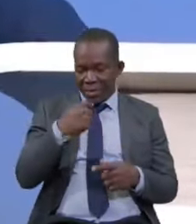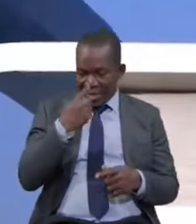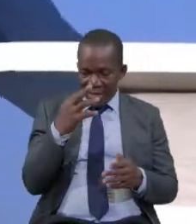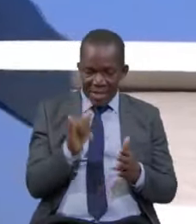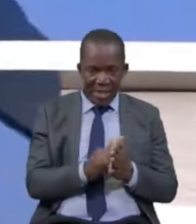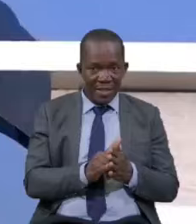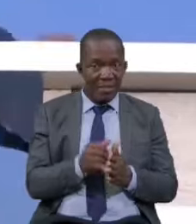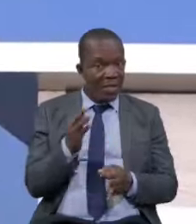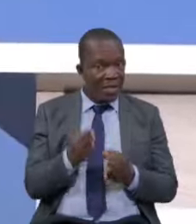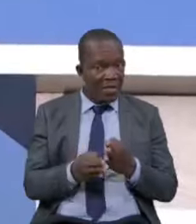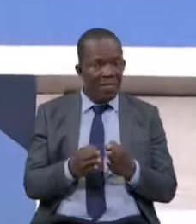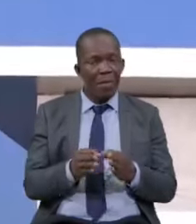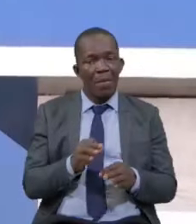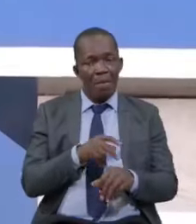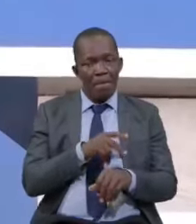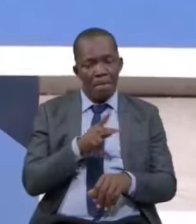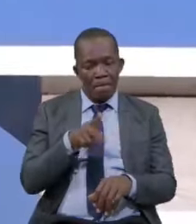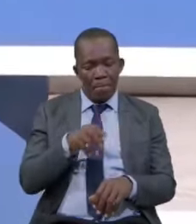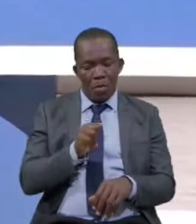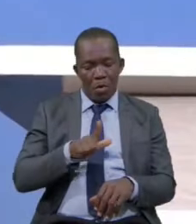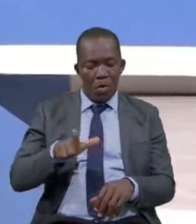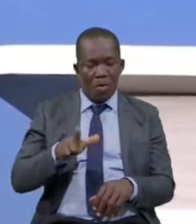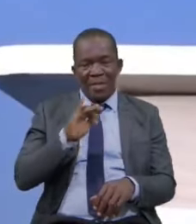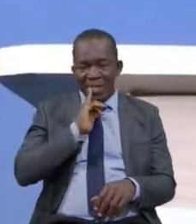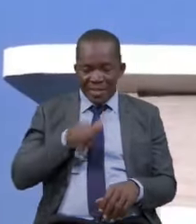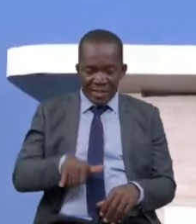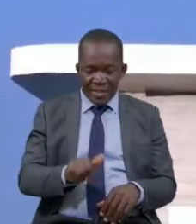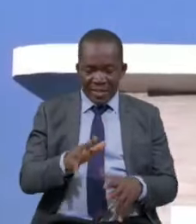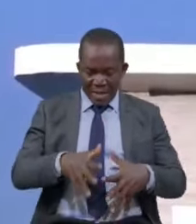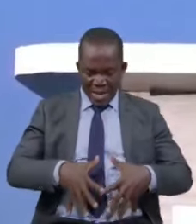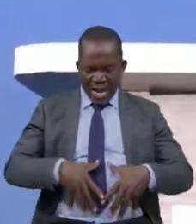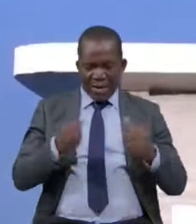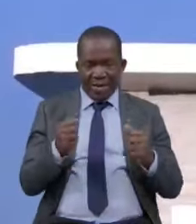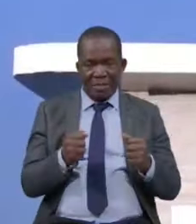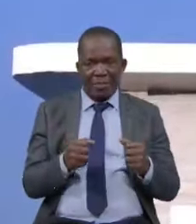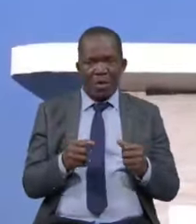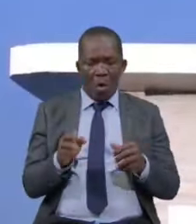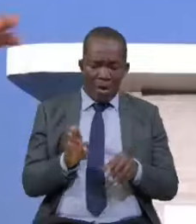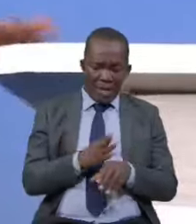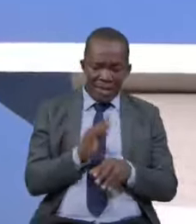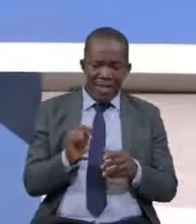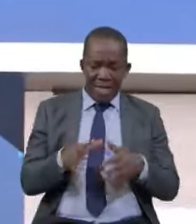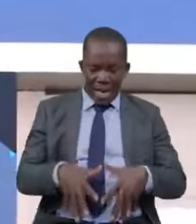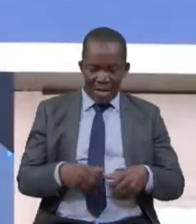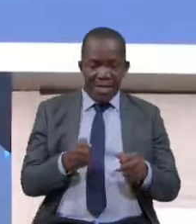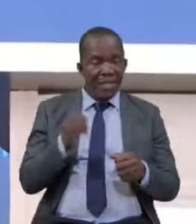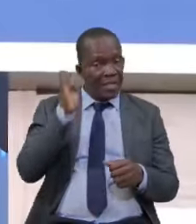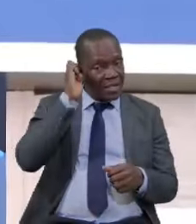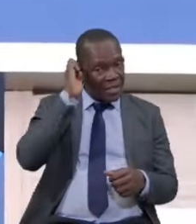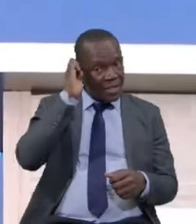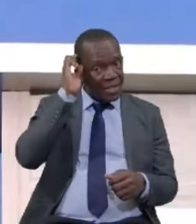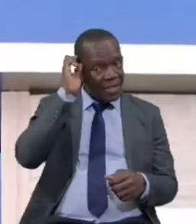anger, you know, a man like that couldn't say, be ye followers of me. A person that will say, be ye followers of